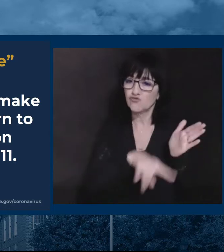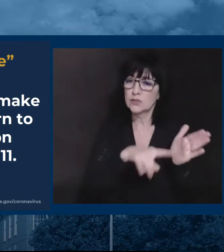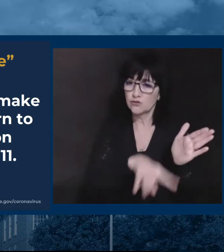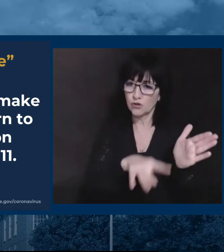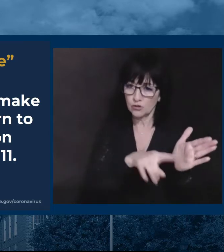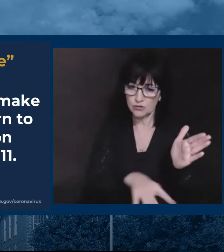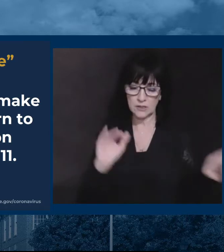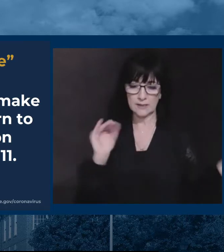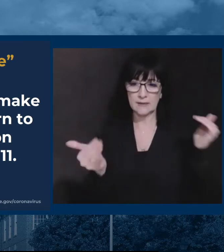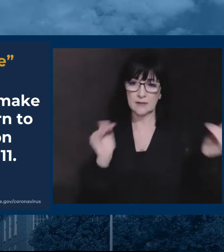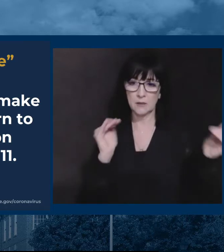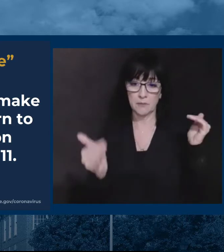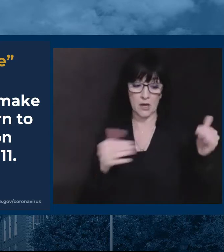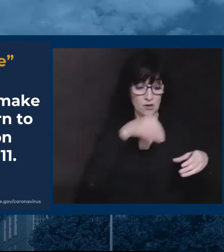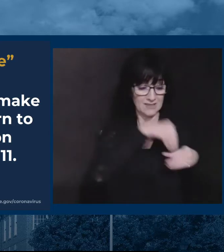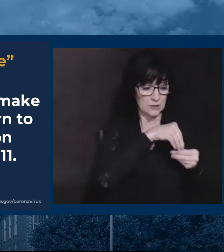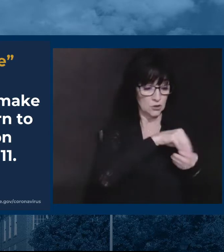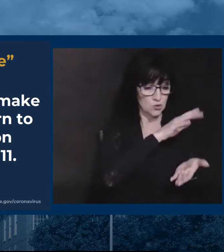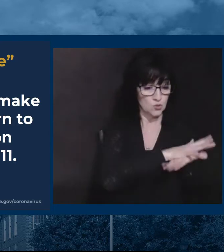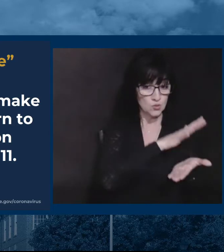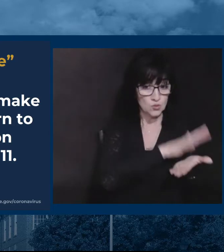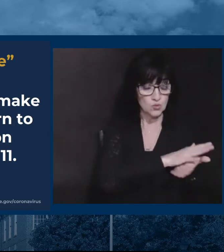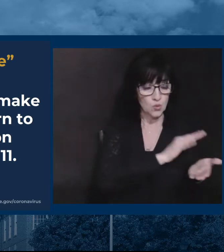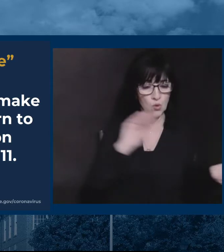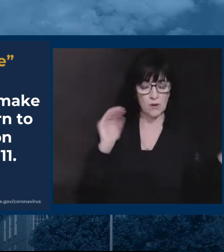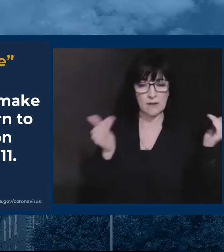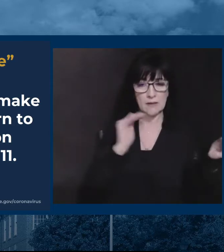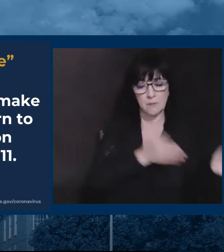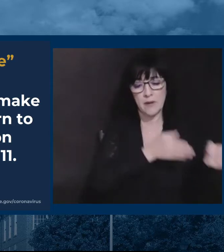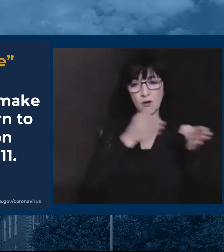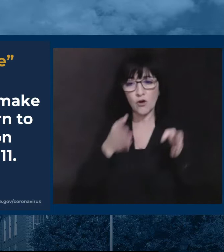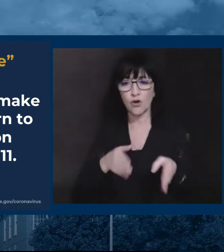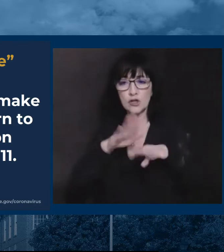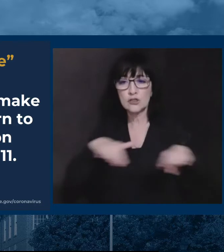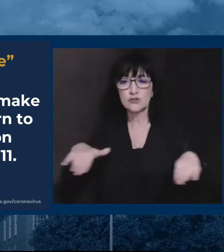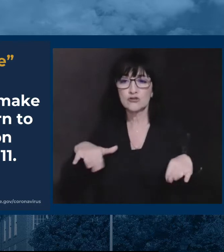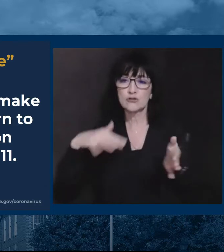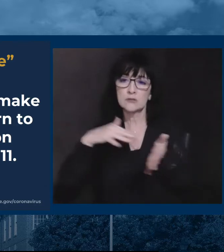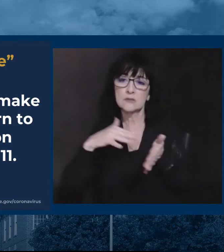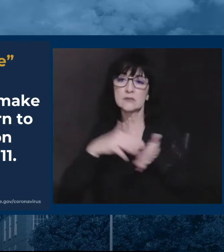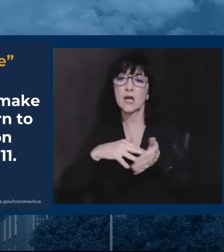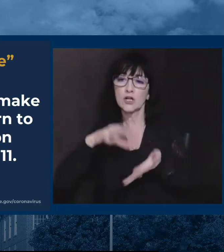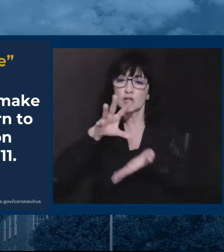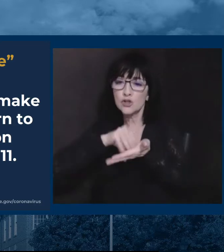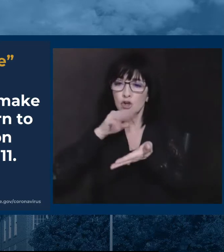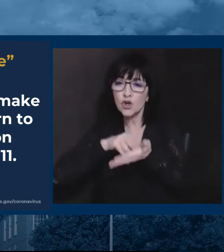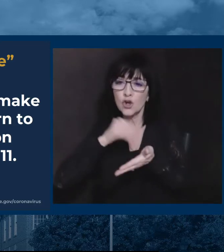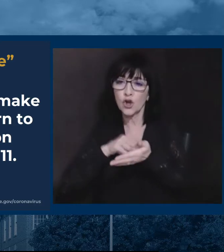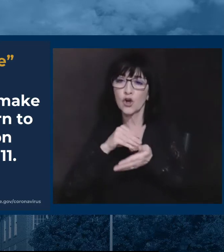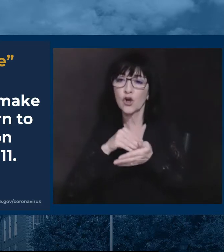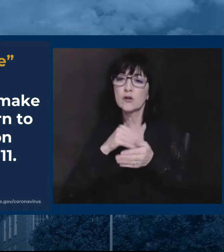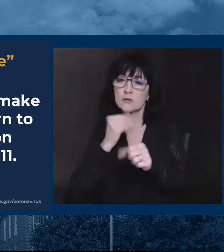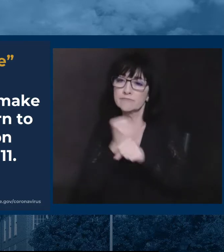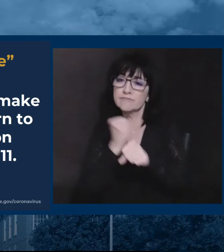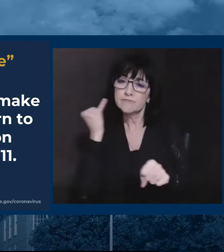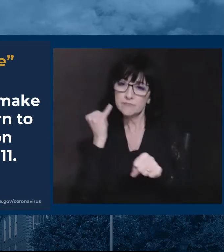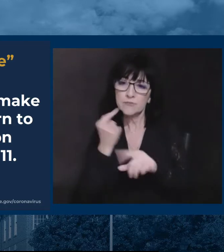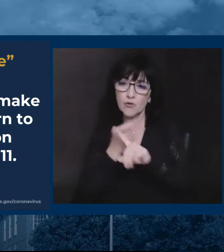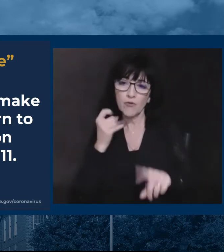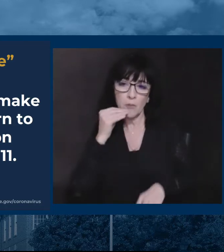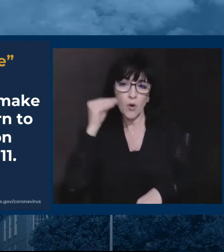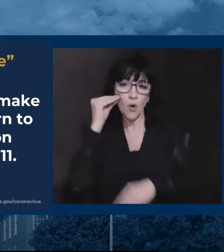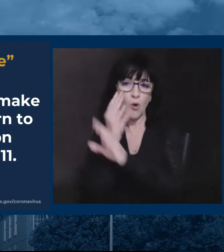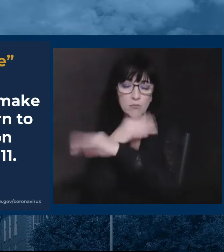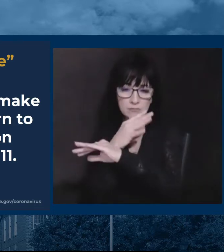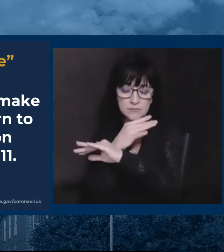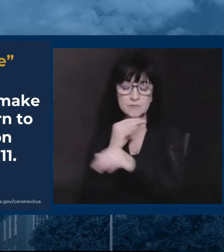the potential for spread in schools, and there's just a vast difference there. Every other governor that I talk to in our region and